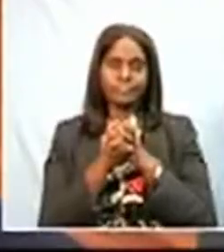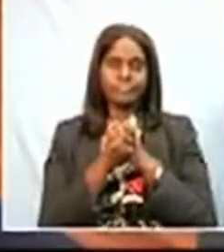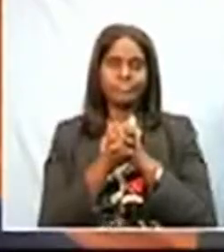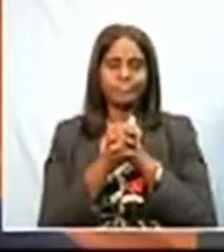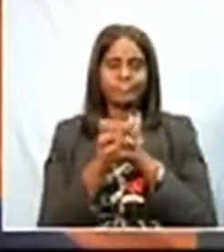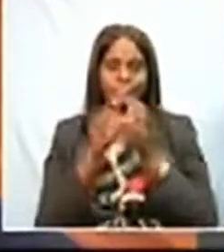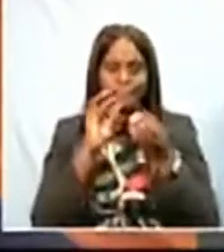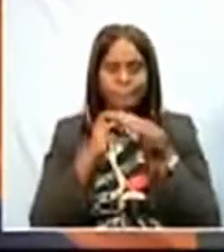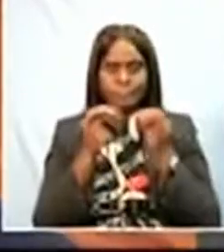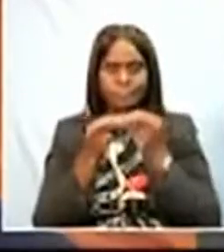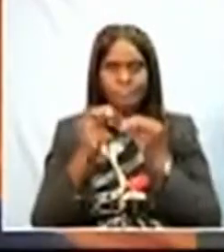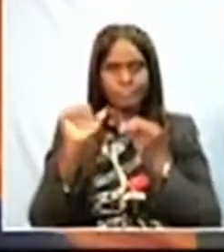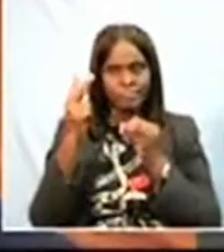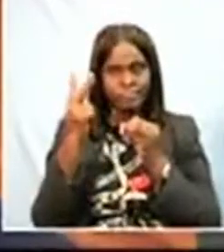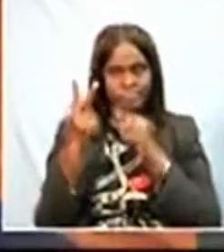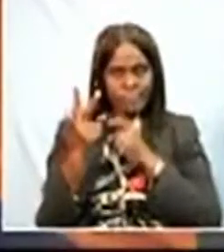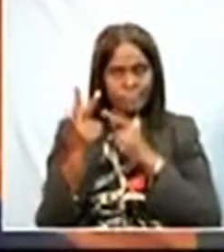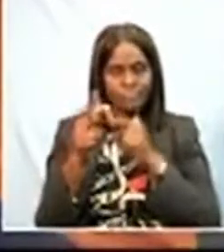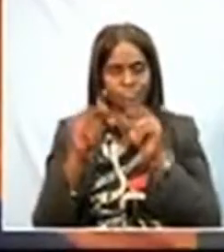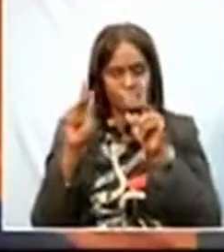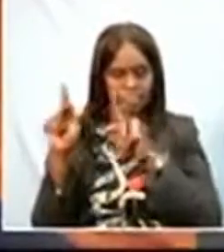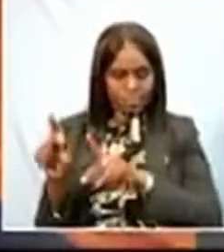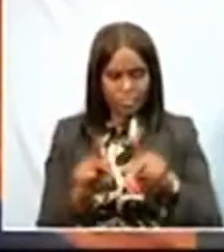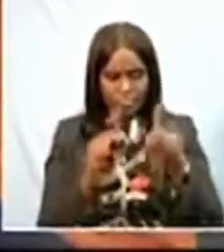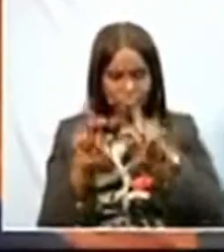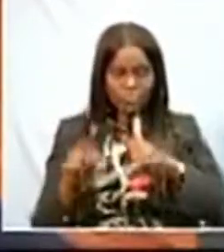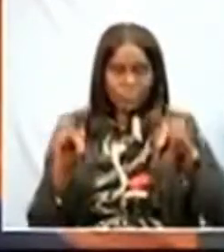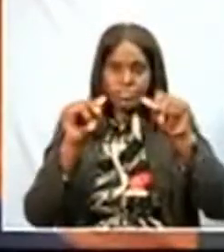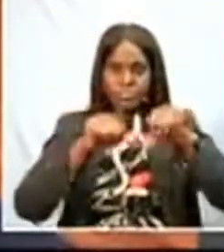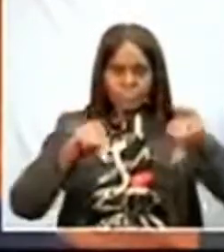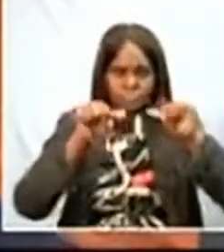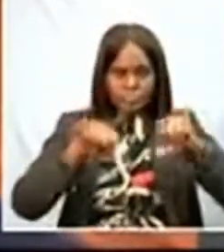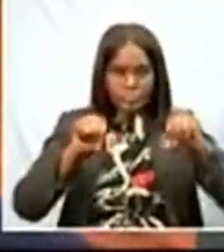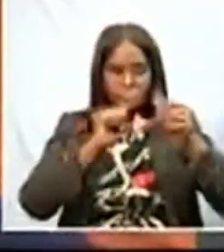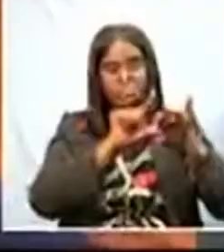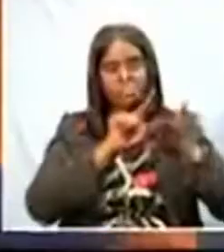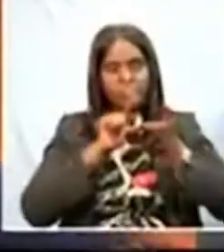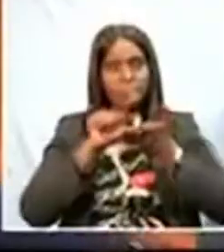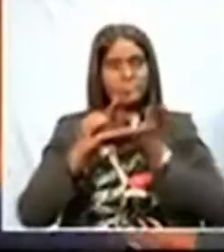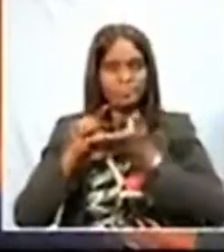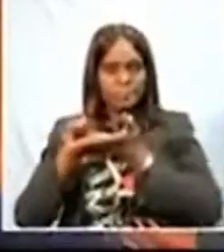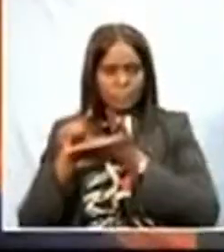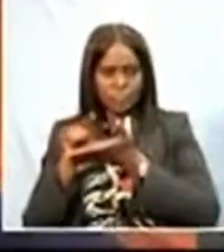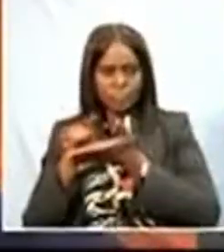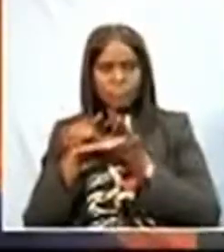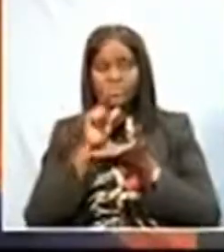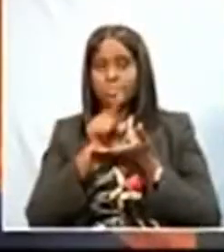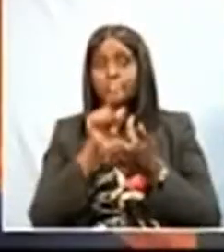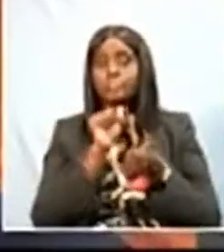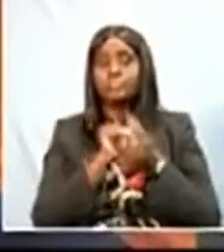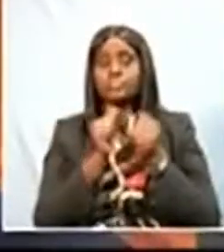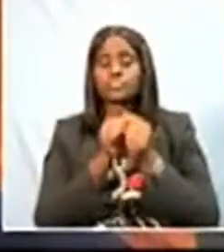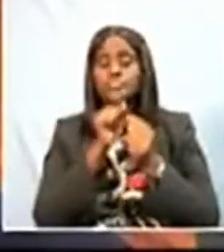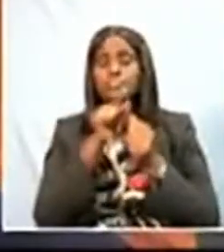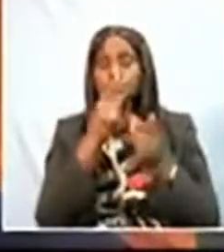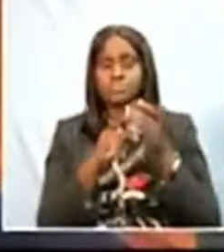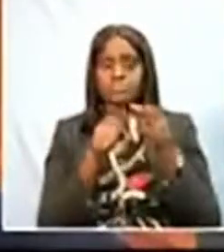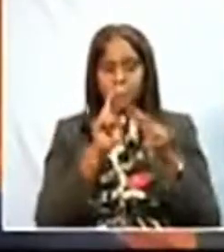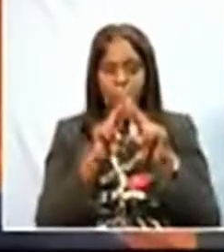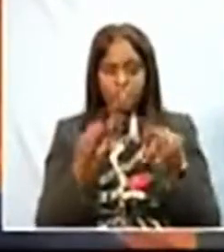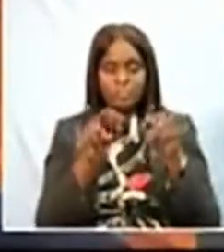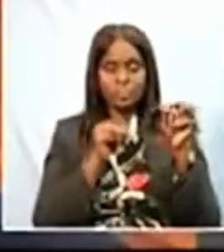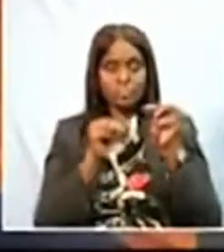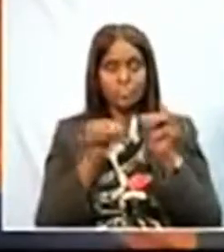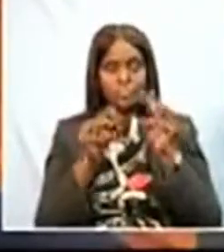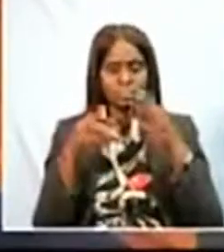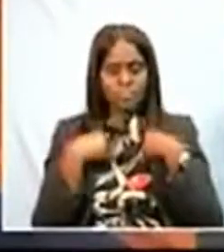Query 13, performance analysis, soft loans. Cause of query, Chair.